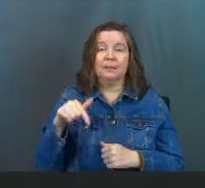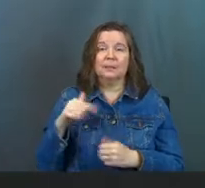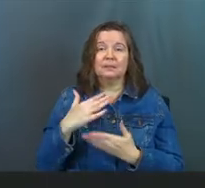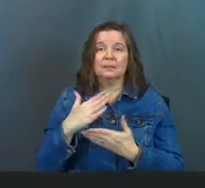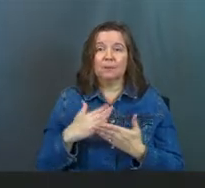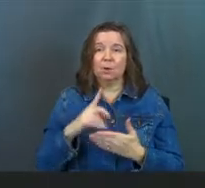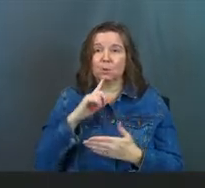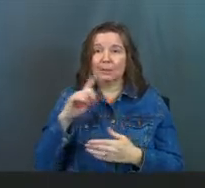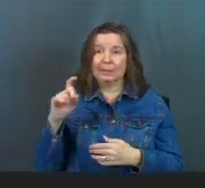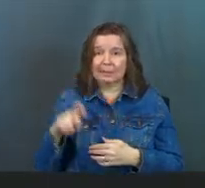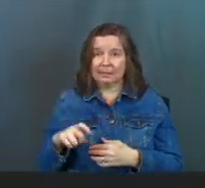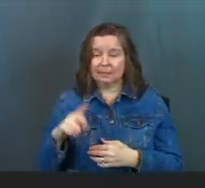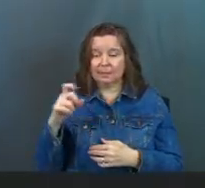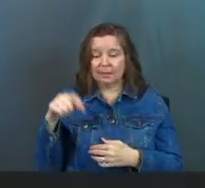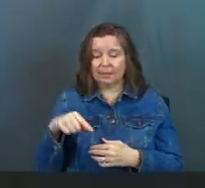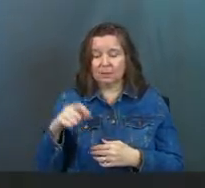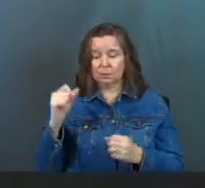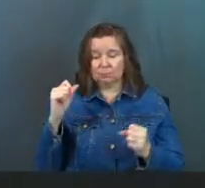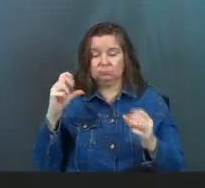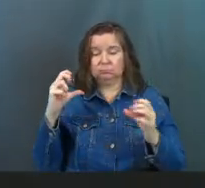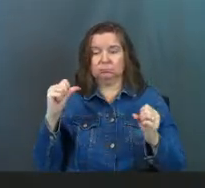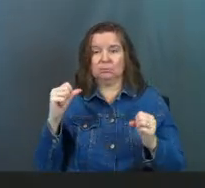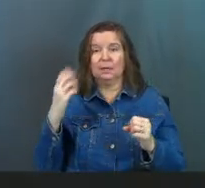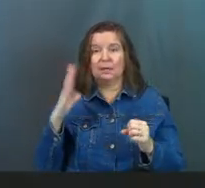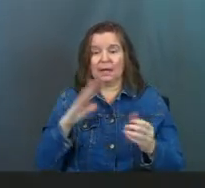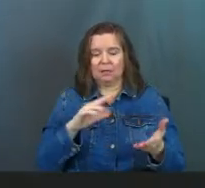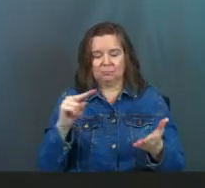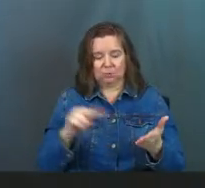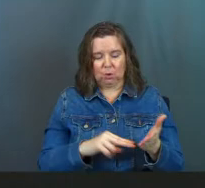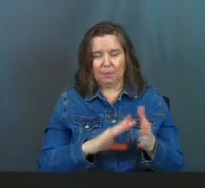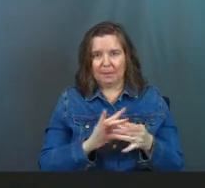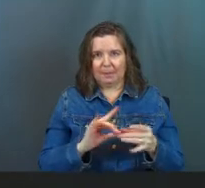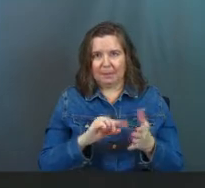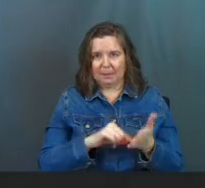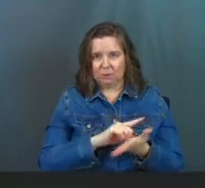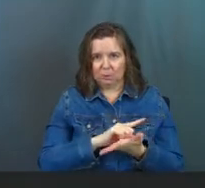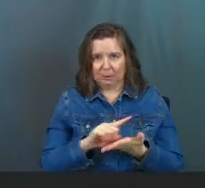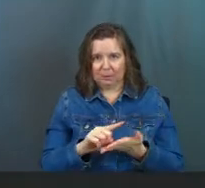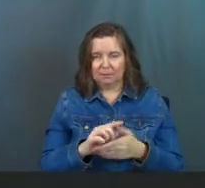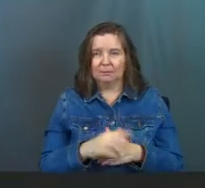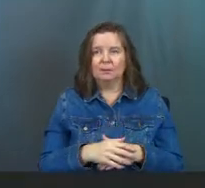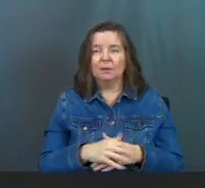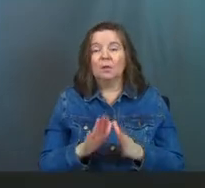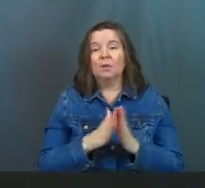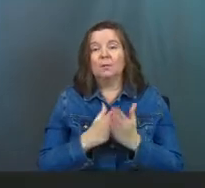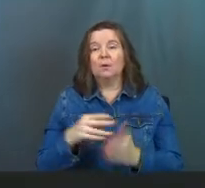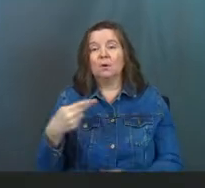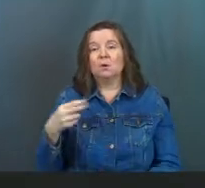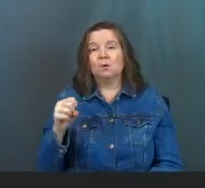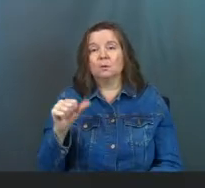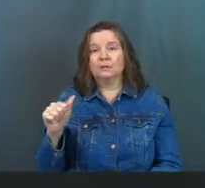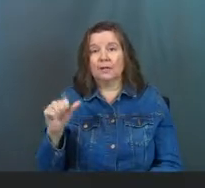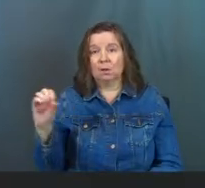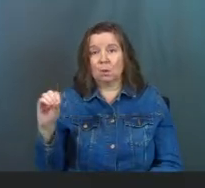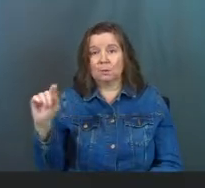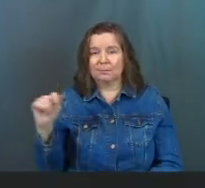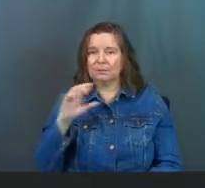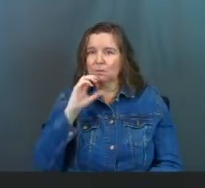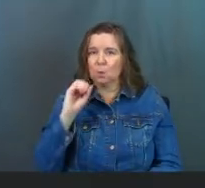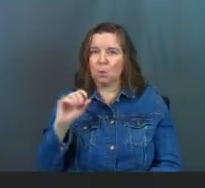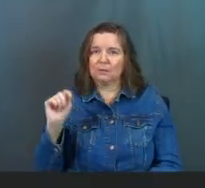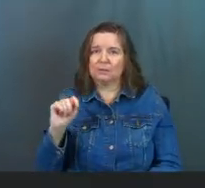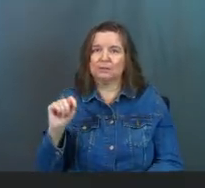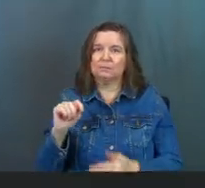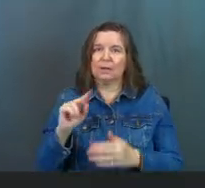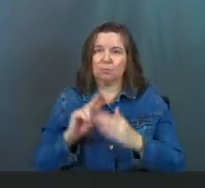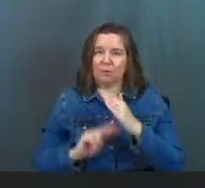This is the part you really need, because this will blow your mind. God took me to this passage this week. The book of Hosea in the Old Testament, he's an Old